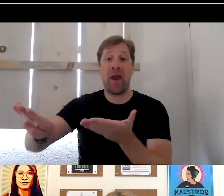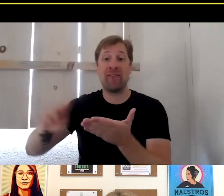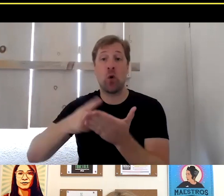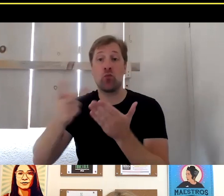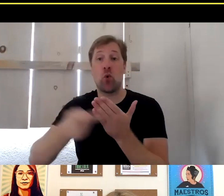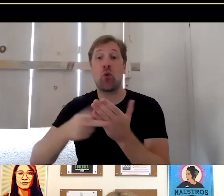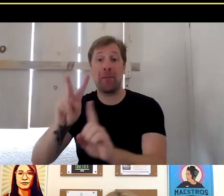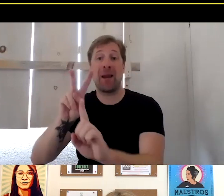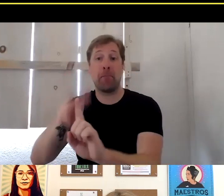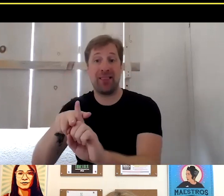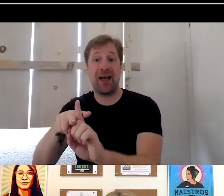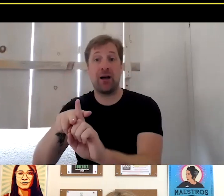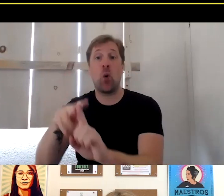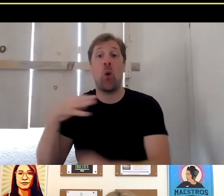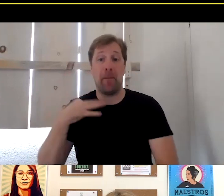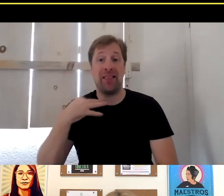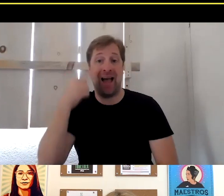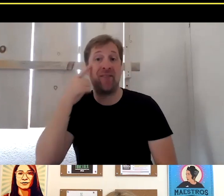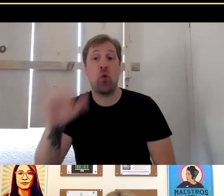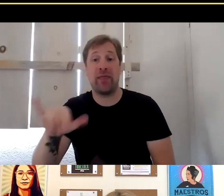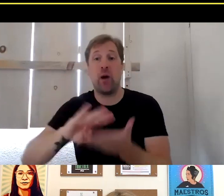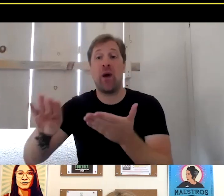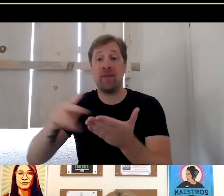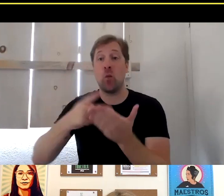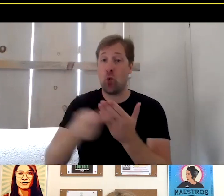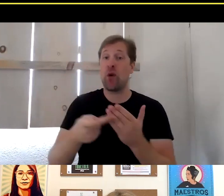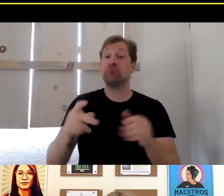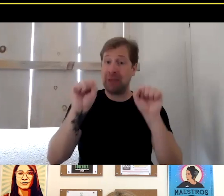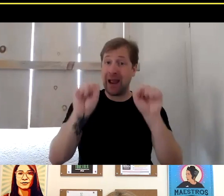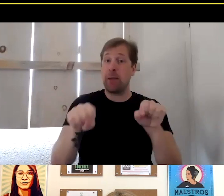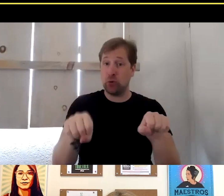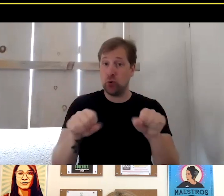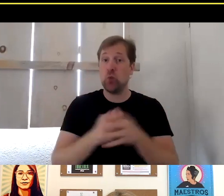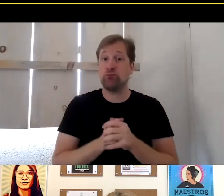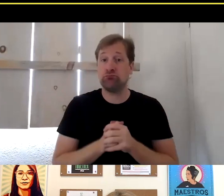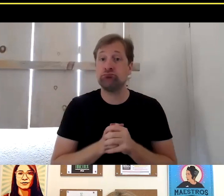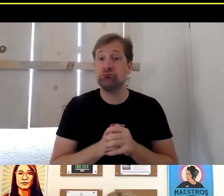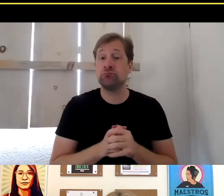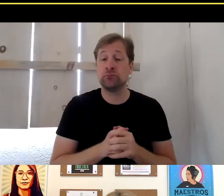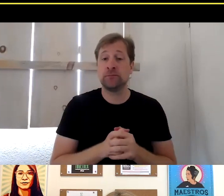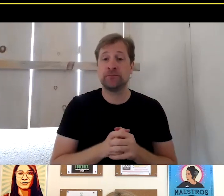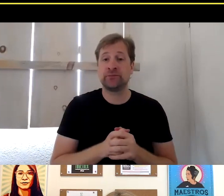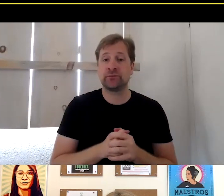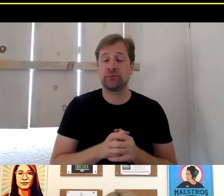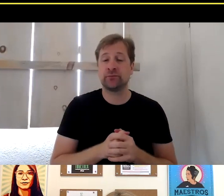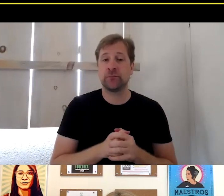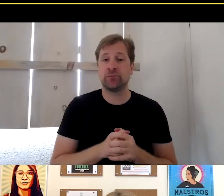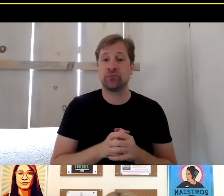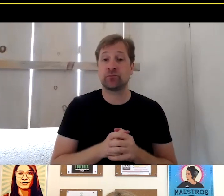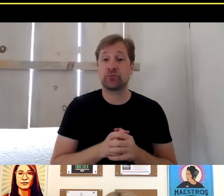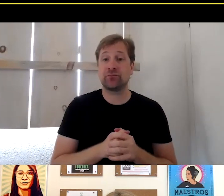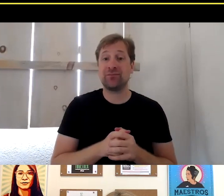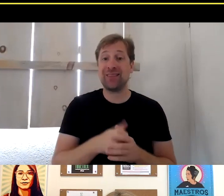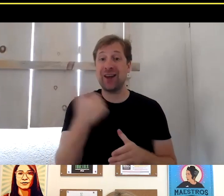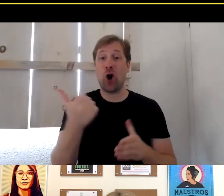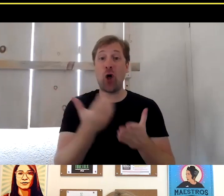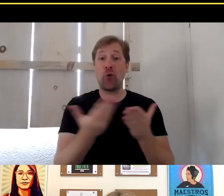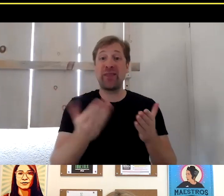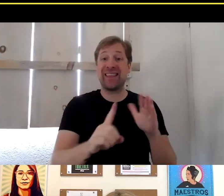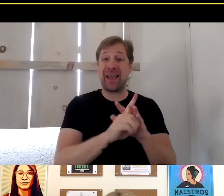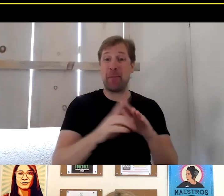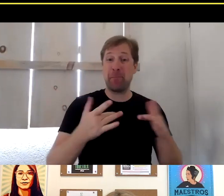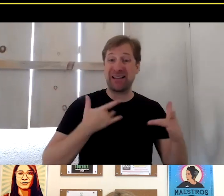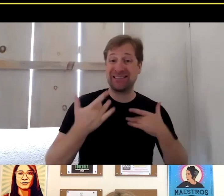for that still have time to do so. And something that was really exciting was that we will have